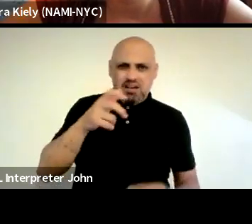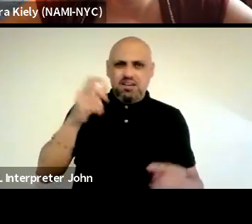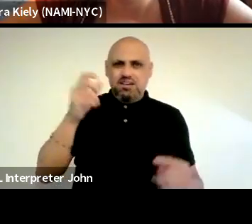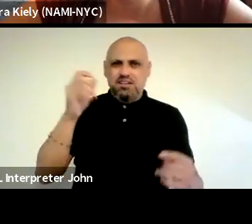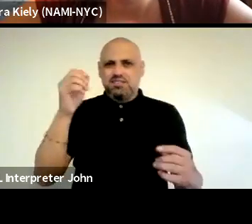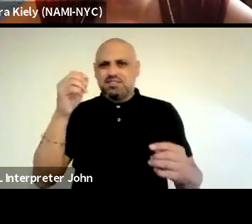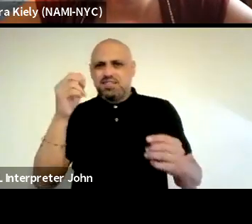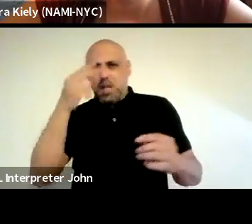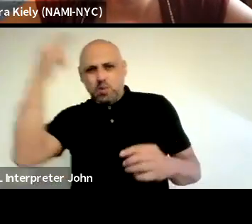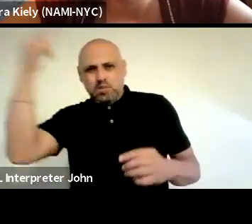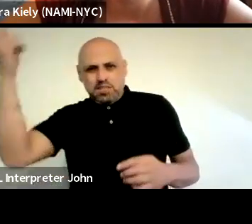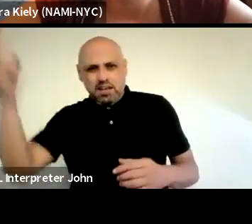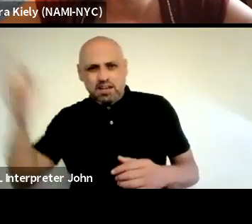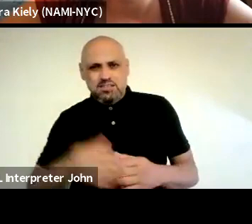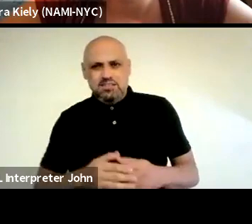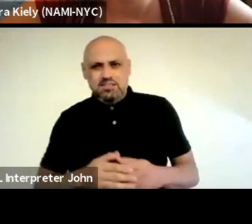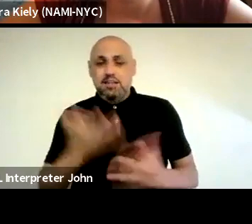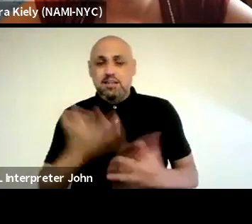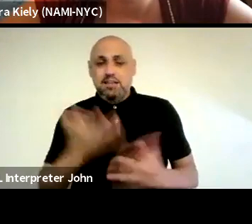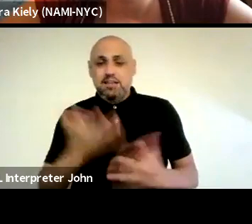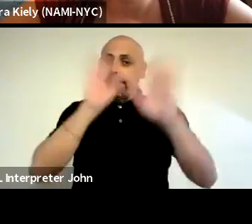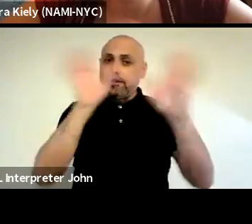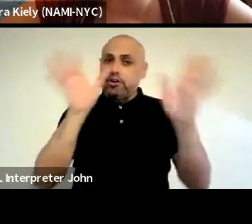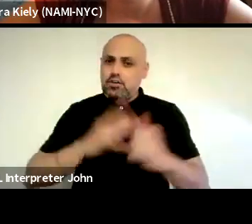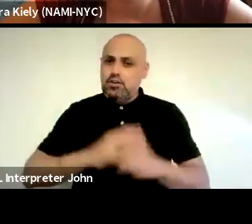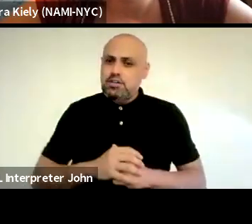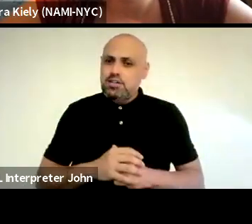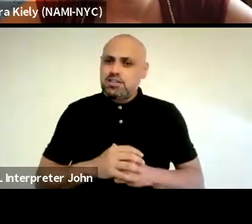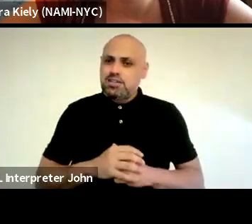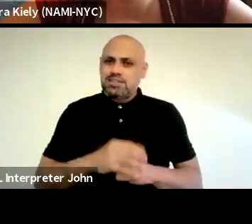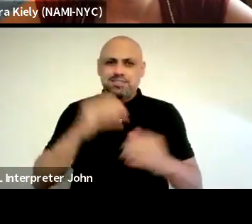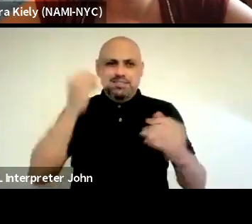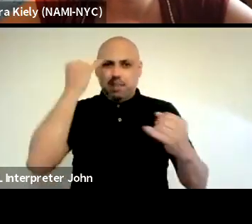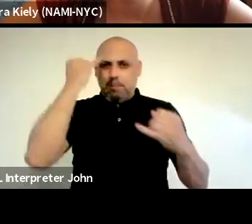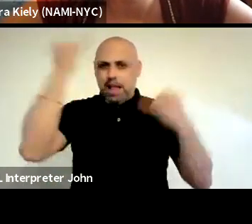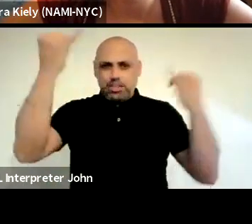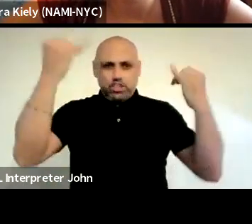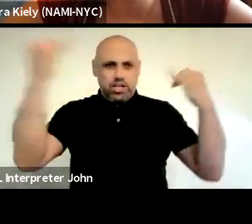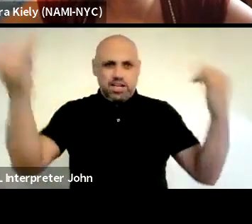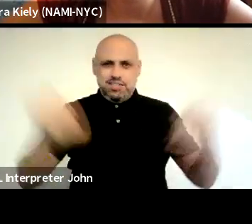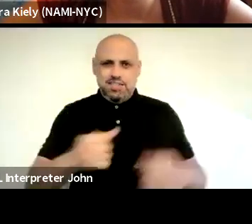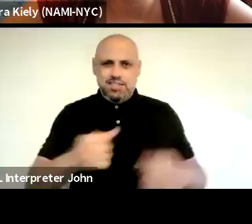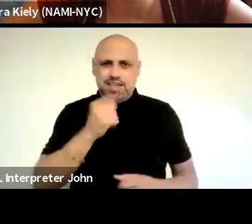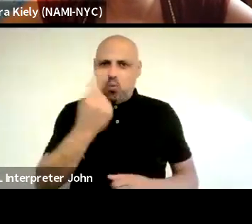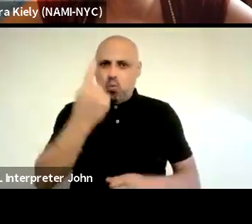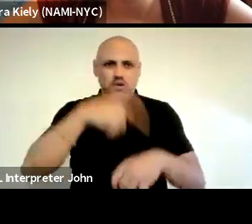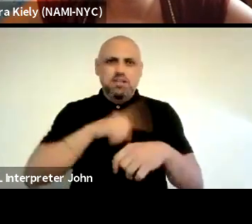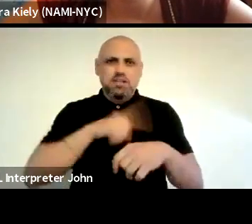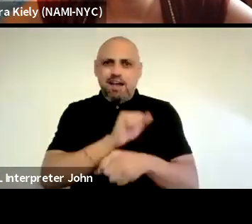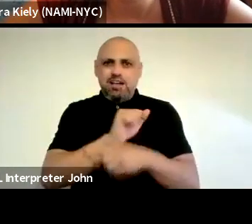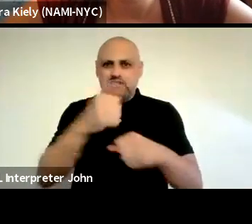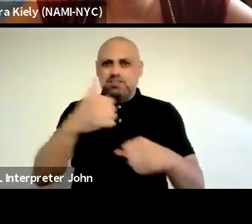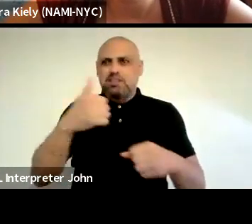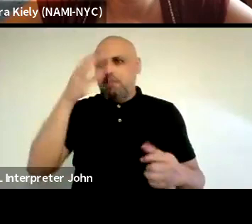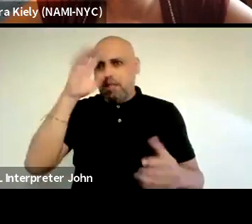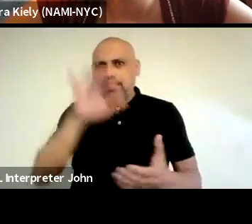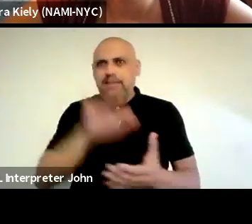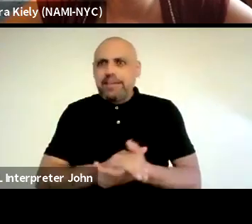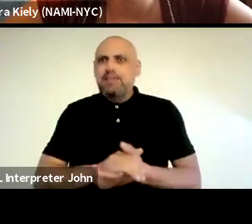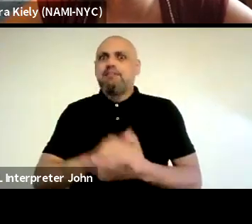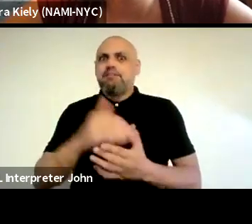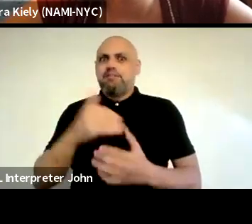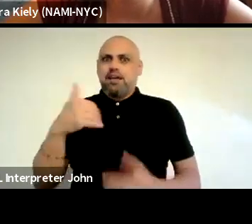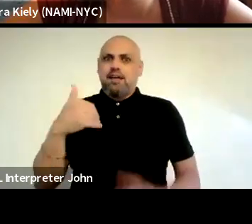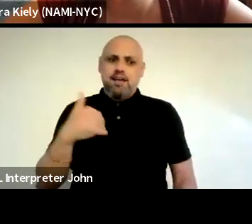wanted to clarify one thing, is that it was all imagination. There was not one time where I actually really believed